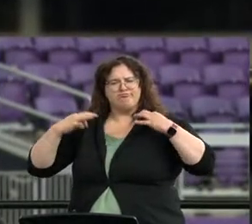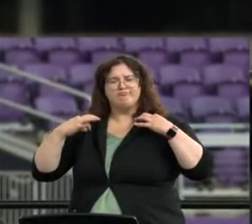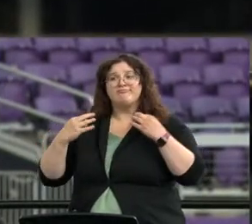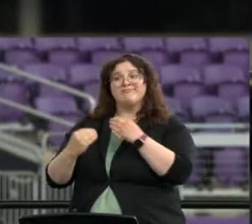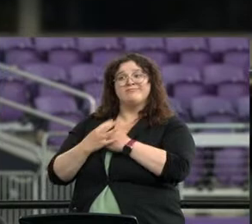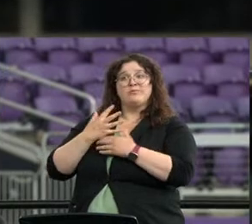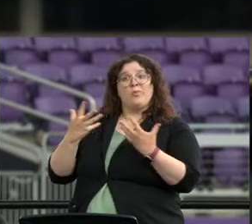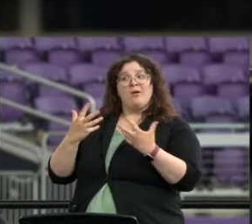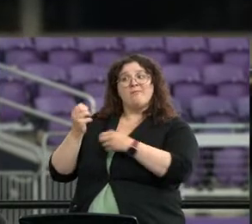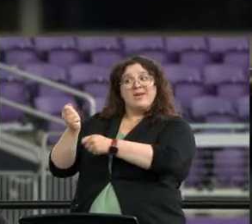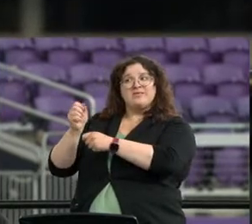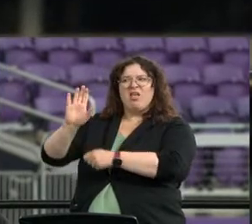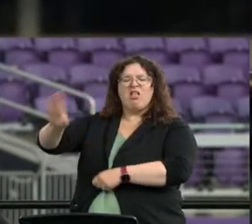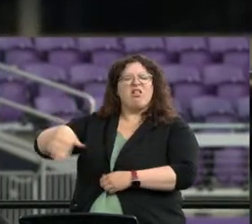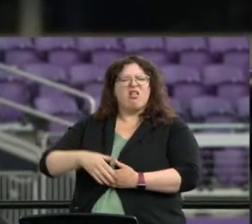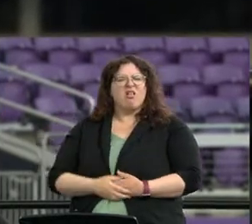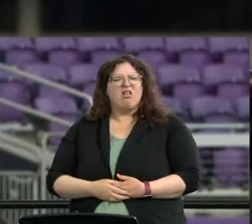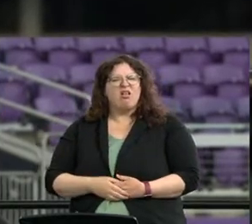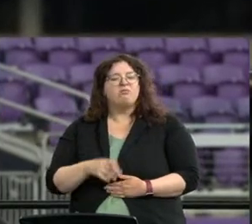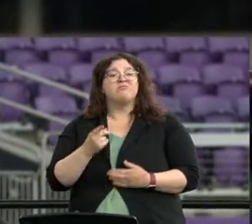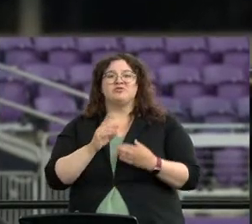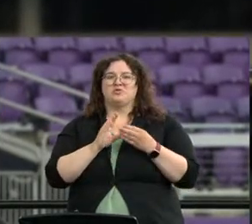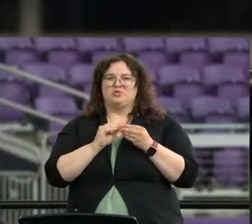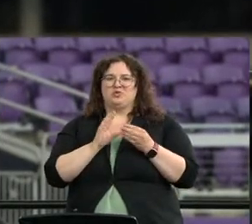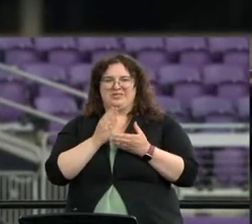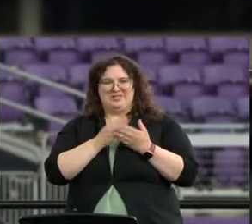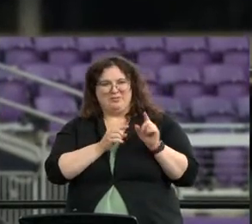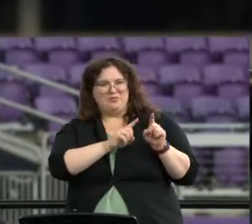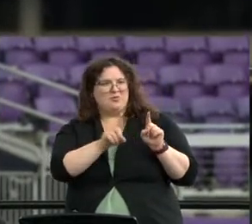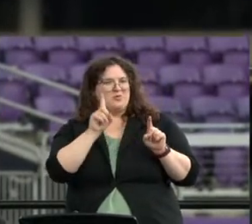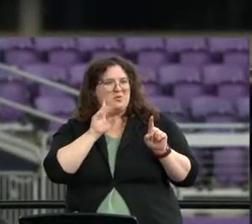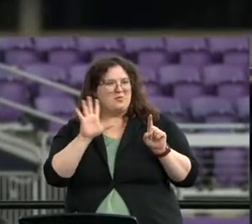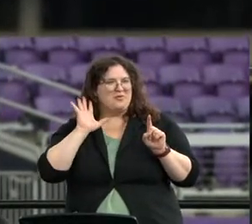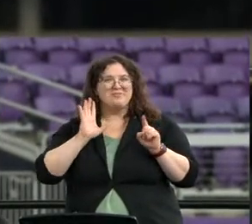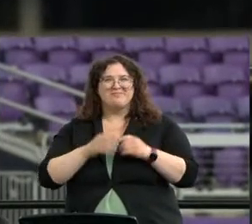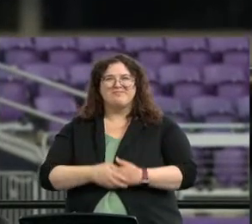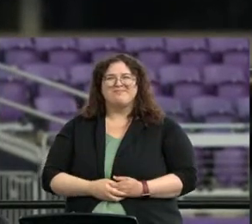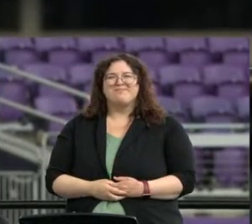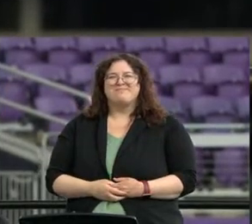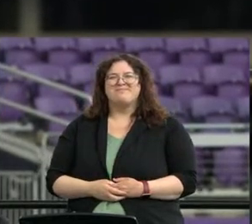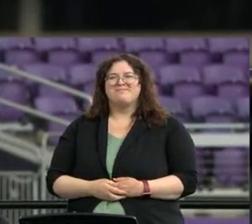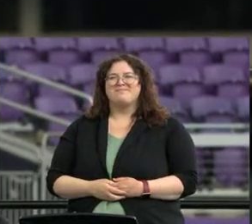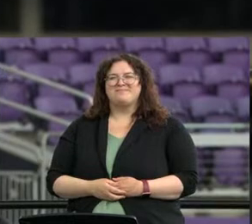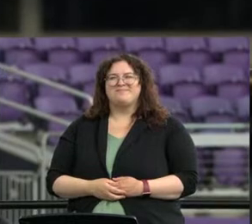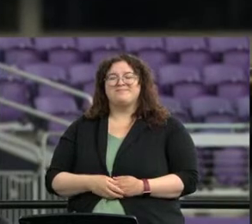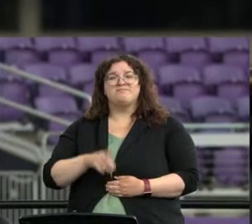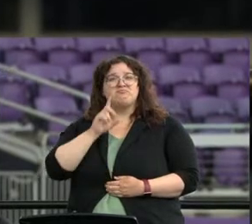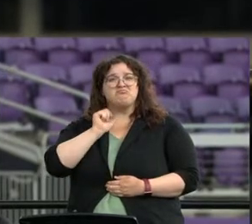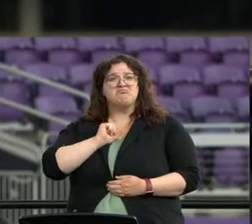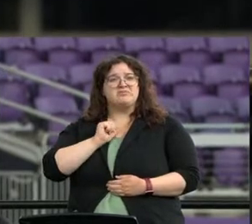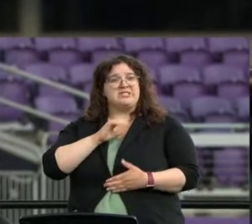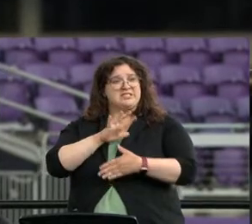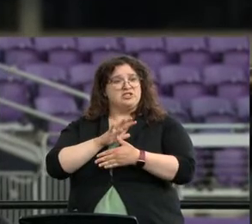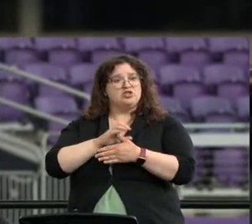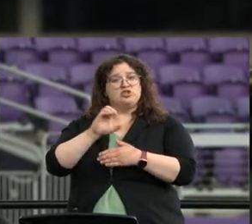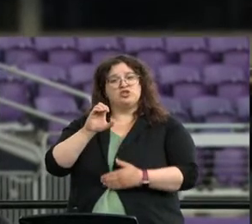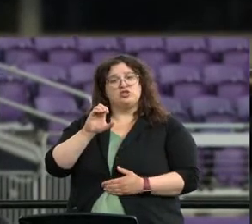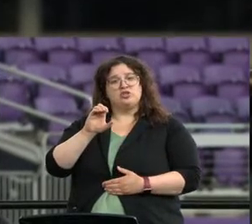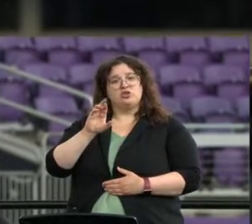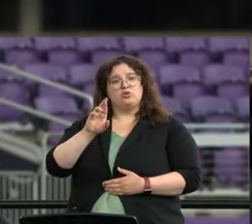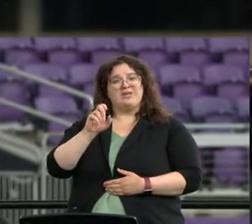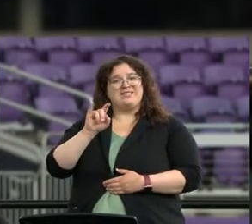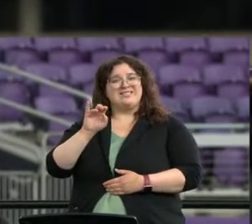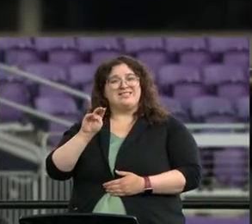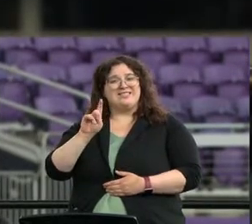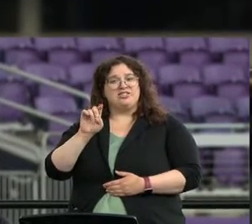not by baseball, but by a story some of you have perhaps heard. As a senior at Creighton-Durham Hall High School, Mauer walked by a